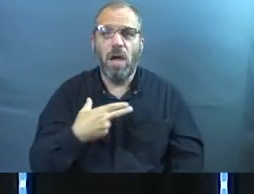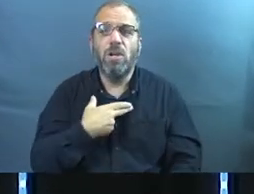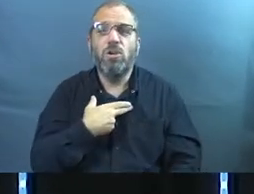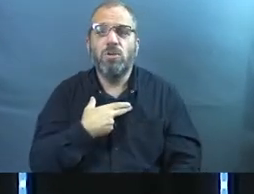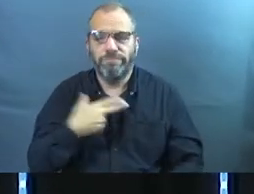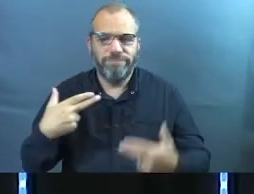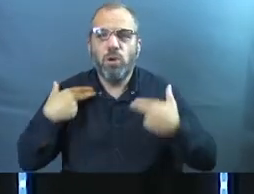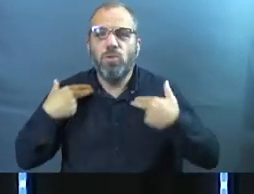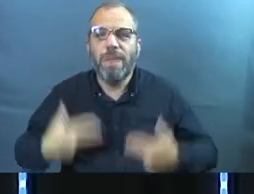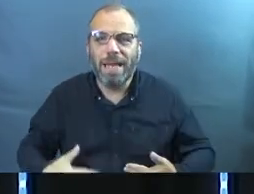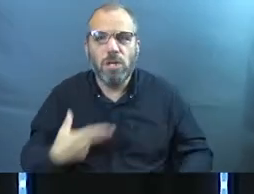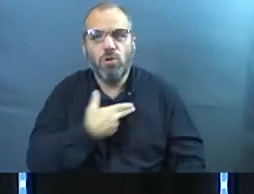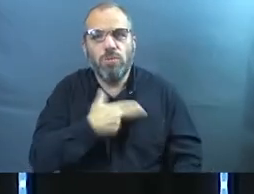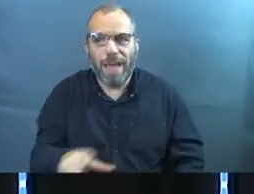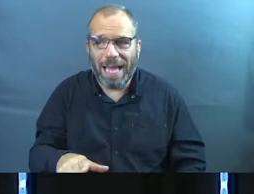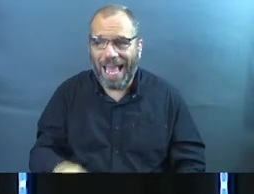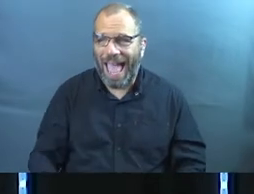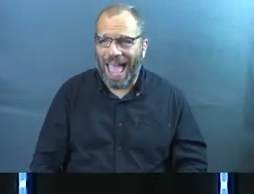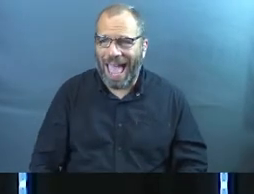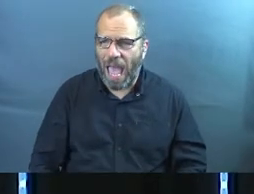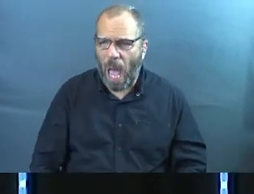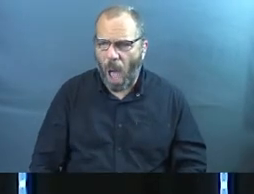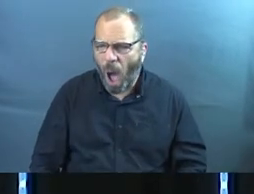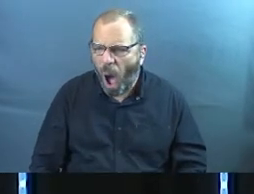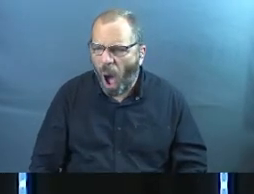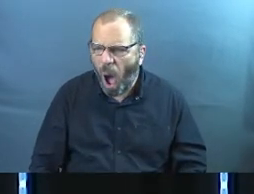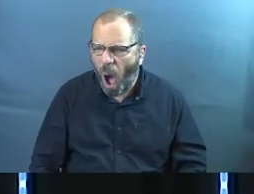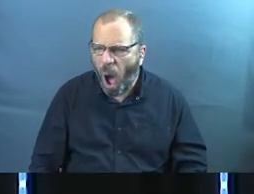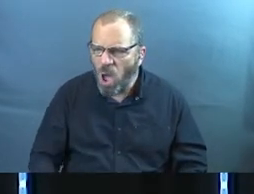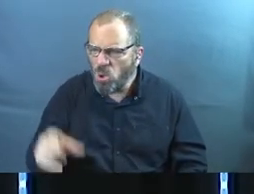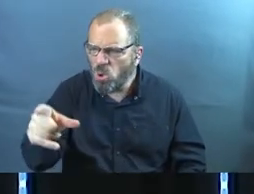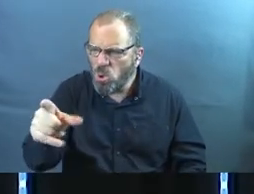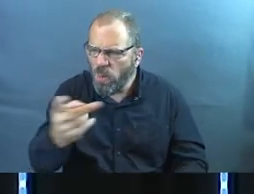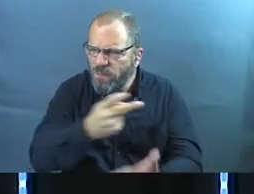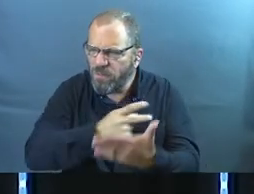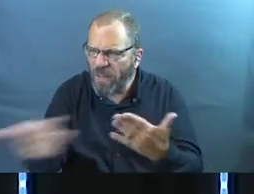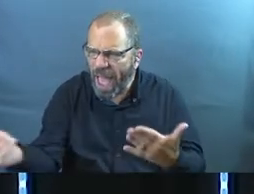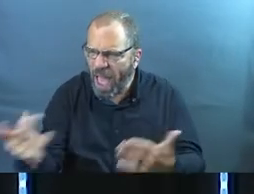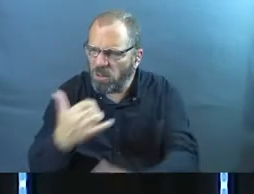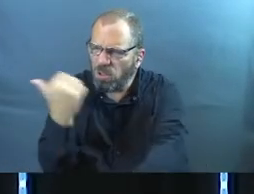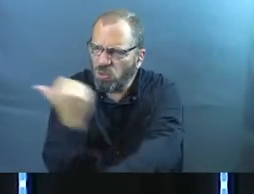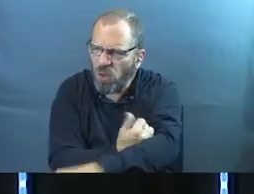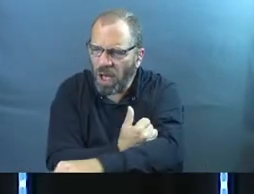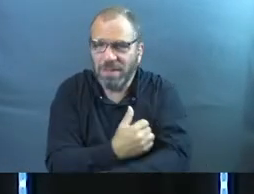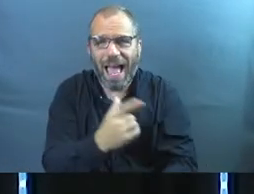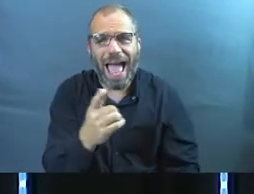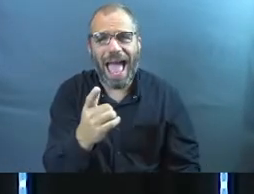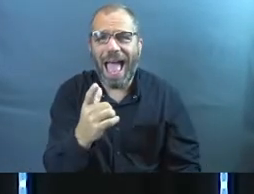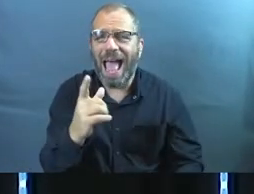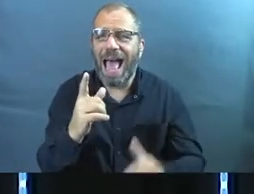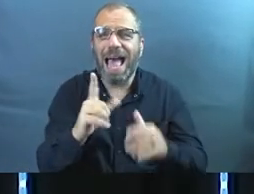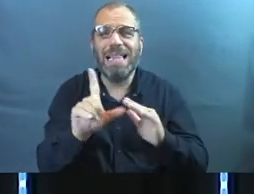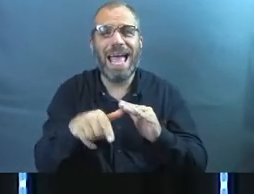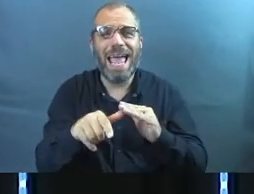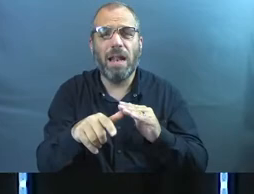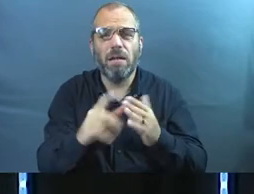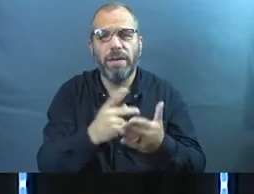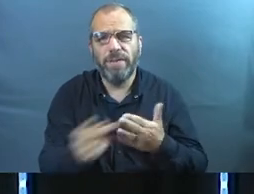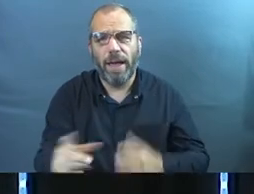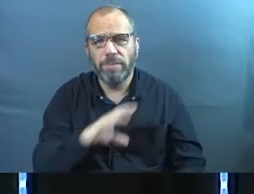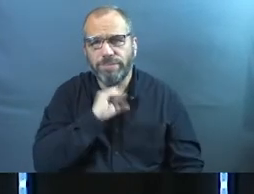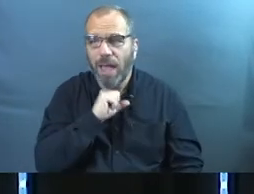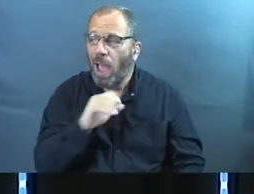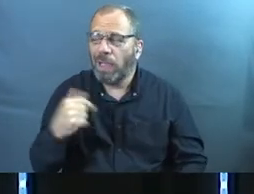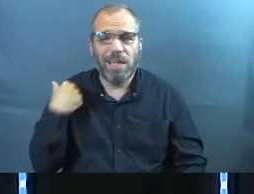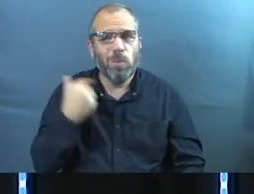humanity there, and you're going to be really disappointed in your heroes. And it only takes a little while, right? Because